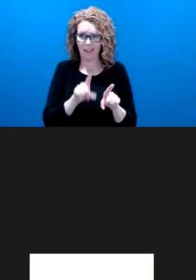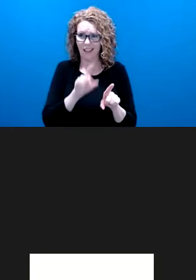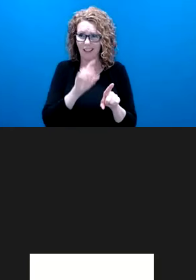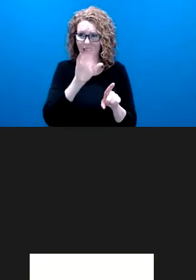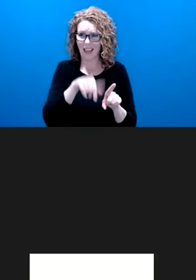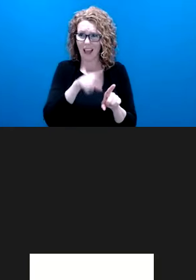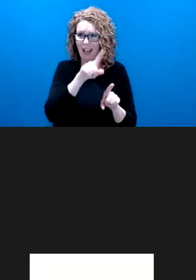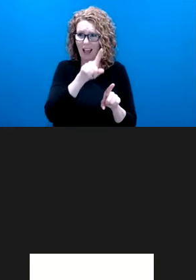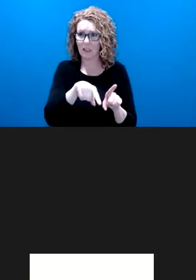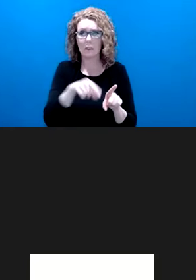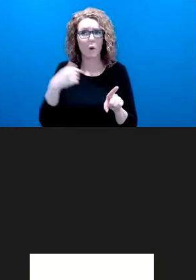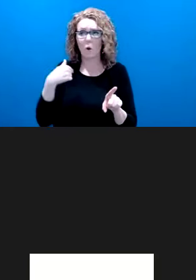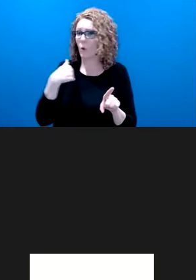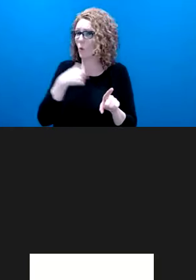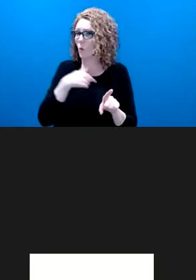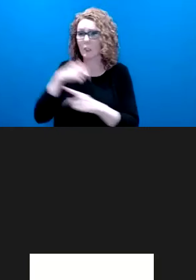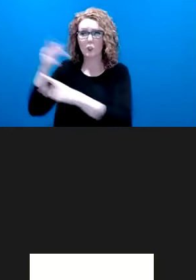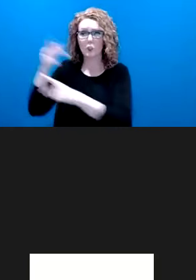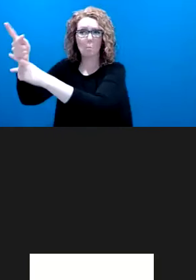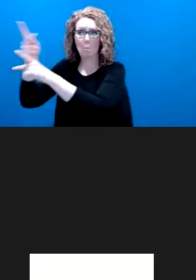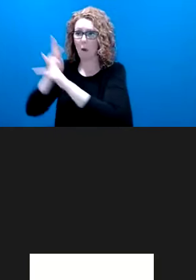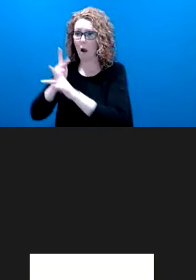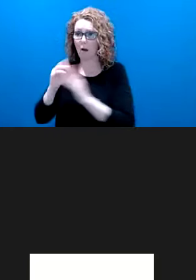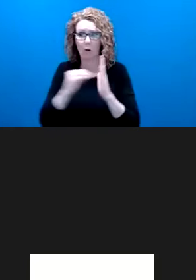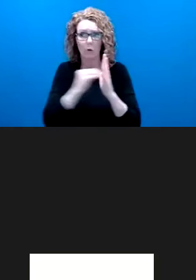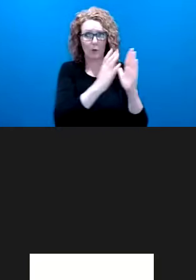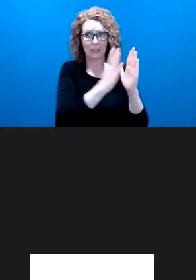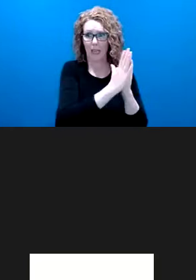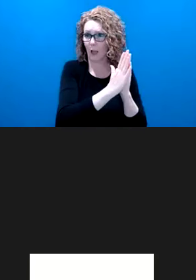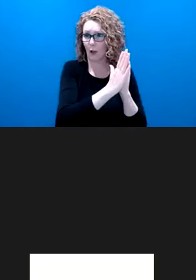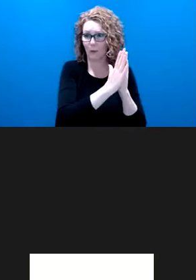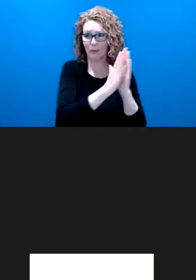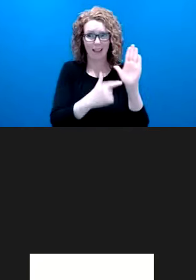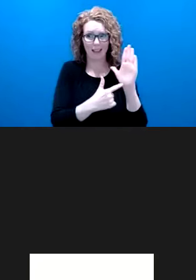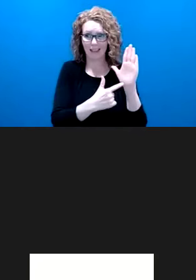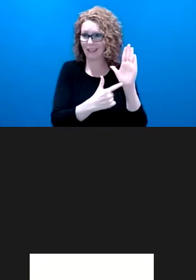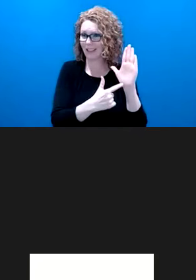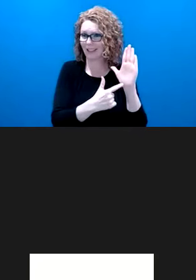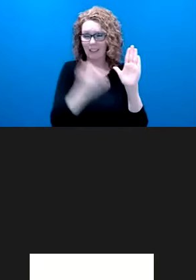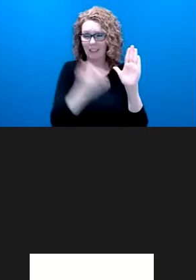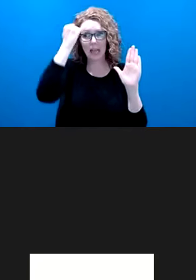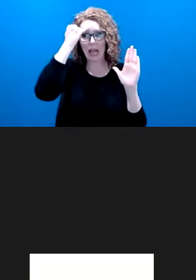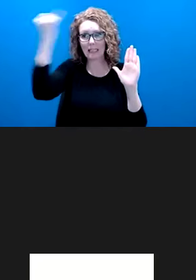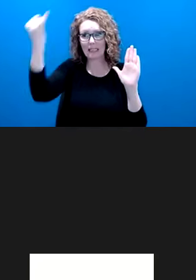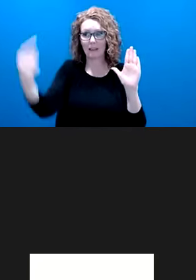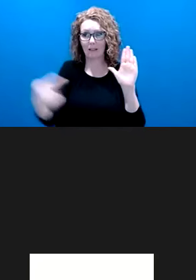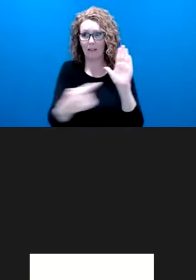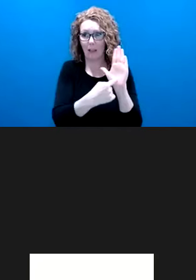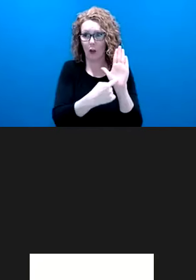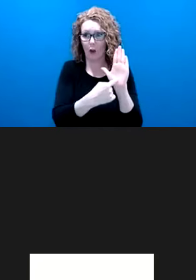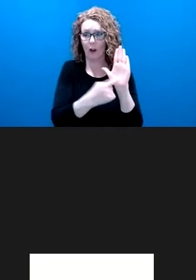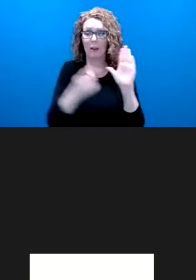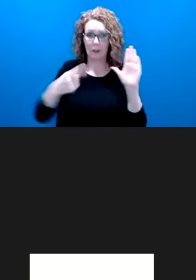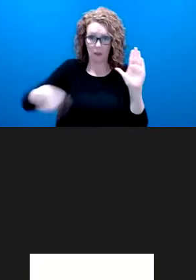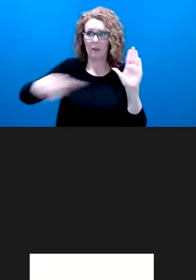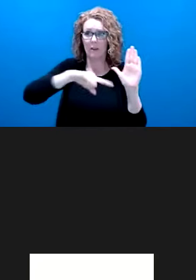a copy and a paste. Nothing is really concrete here. We just really wanted something to jog conversation